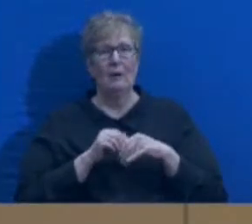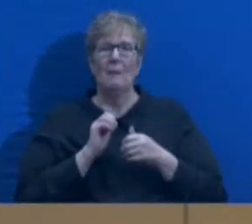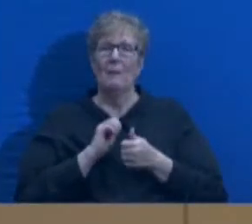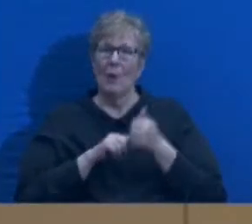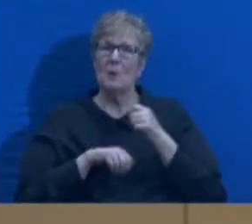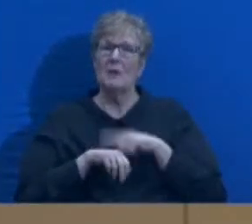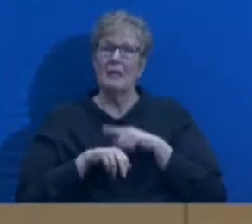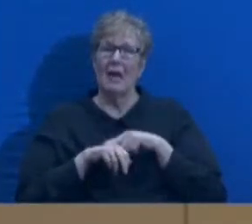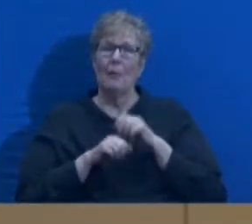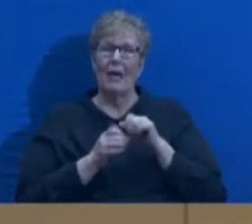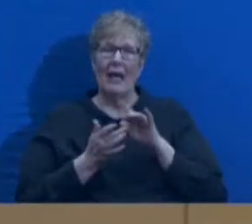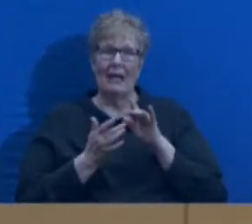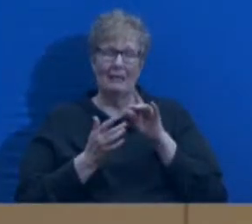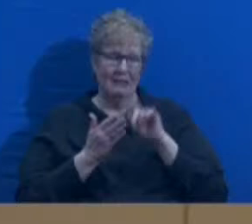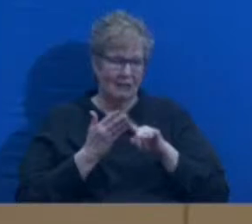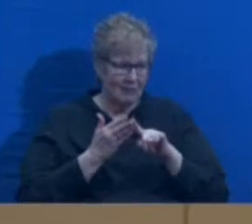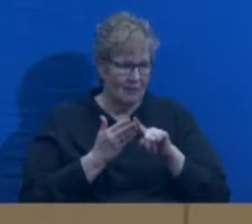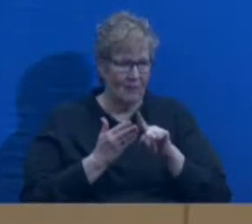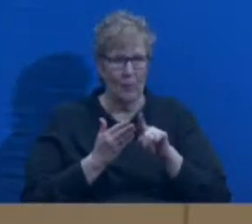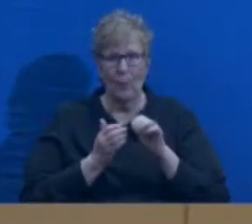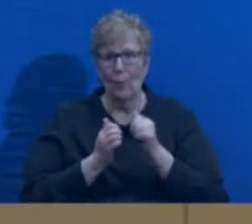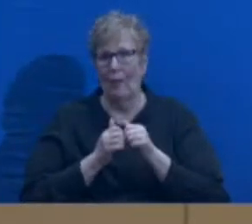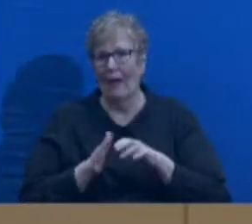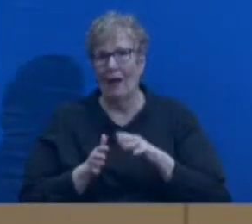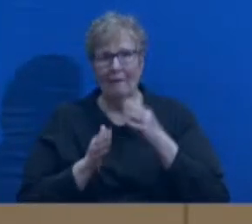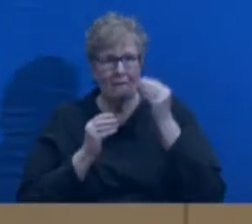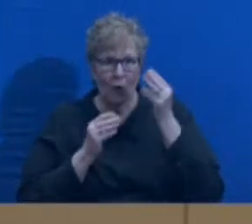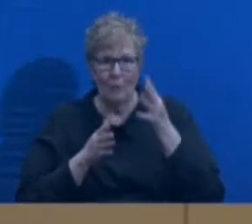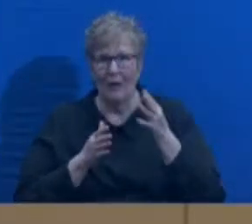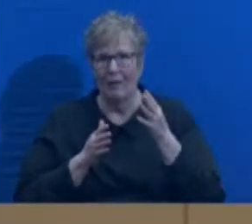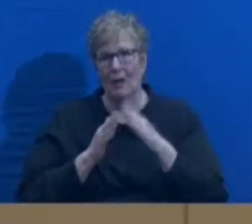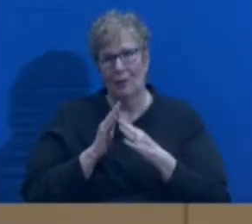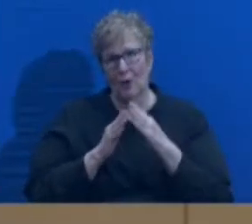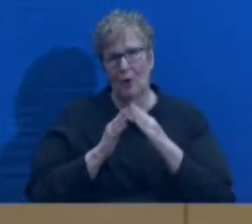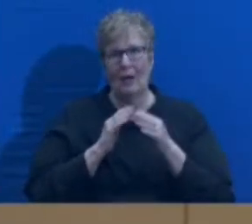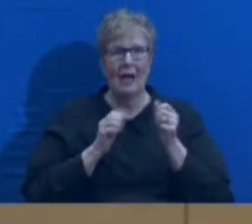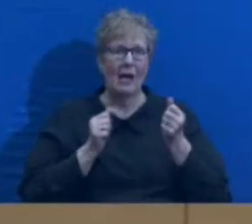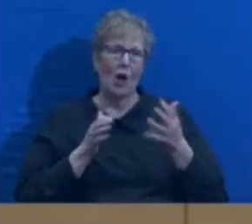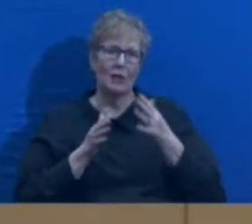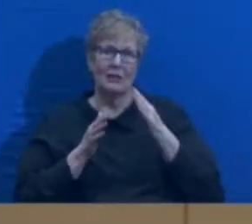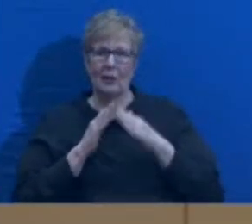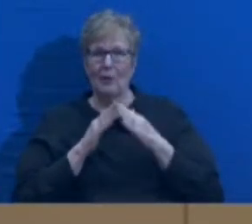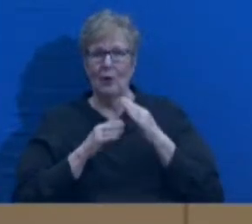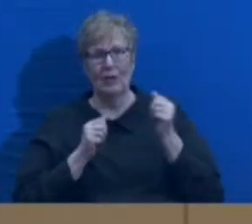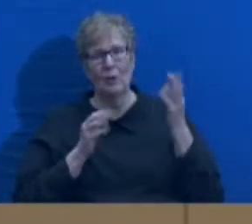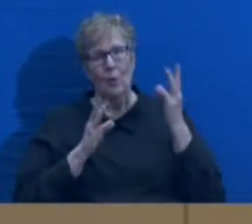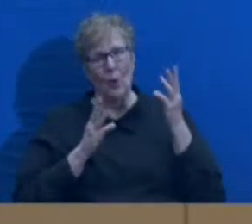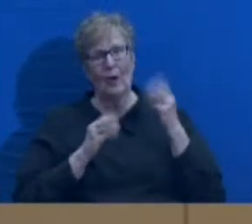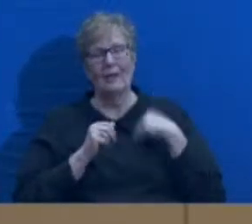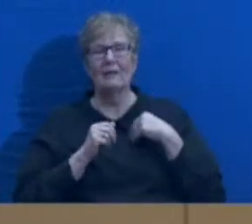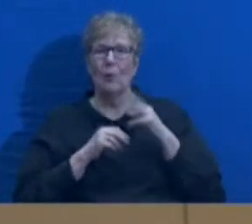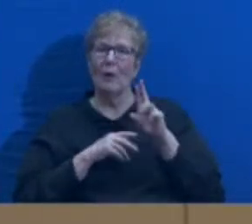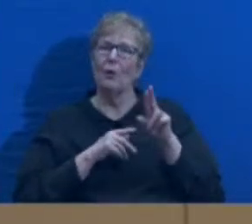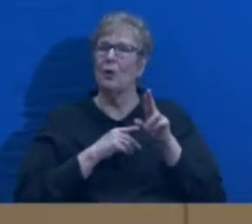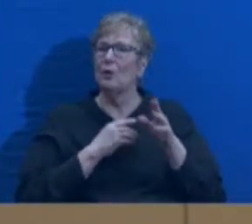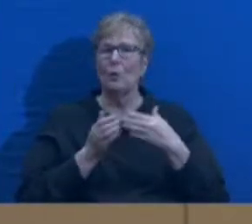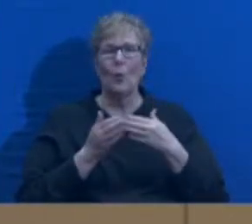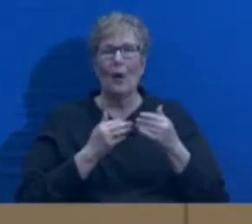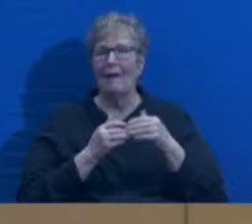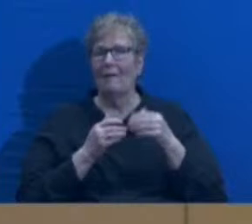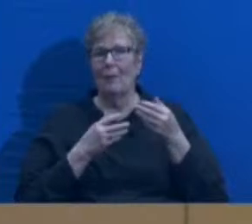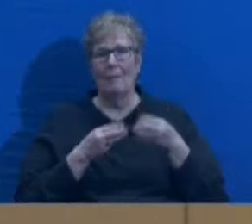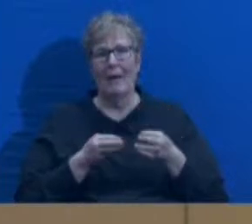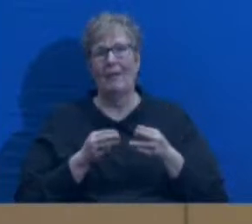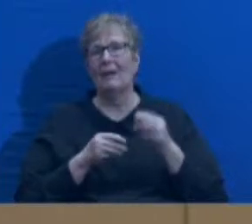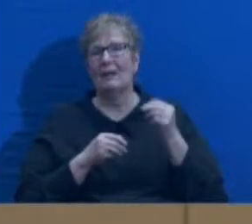we're able to contact trace without informing the community and worrying the community about this. So we'll use whatever method is best